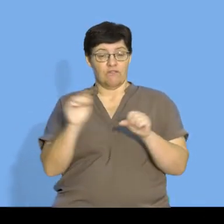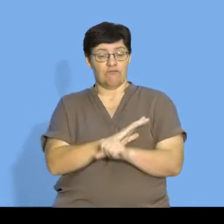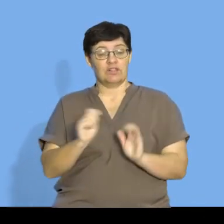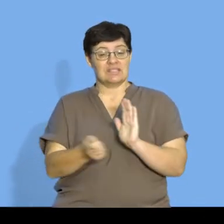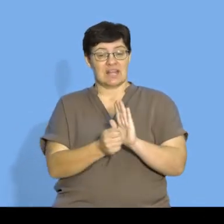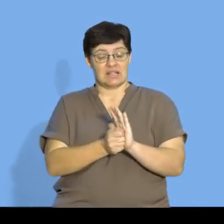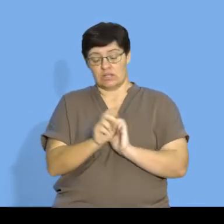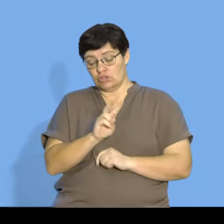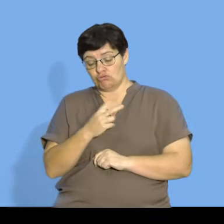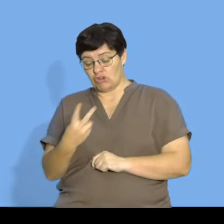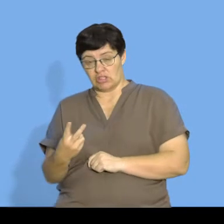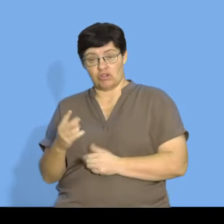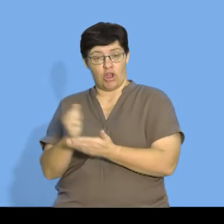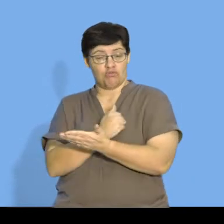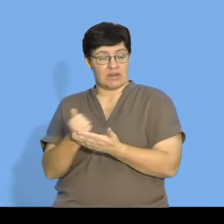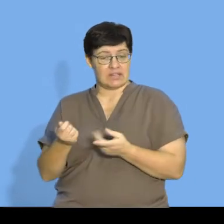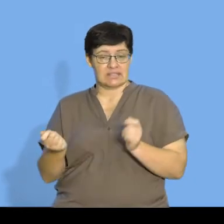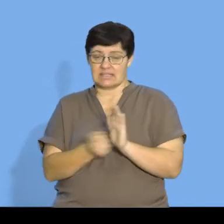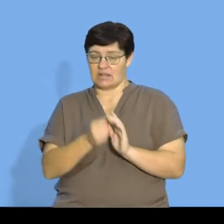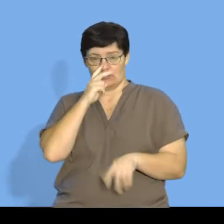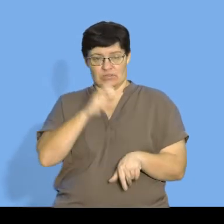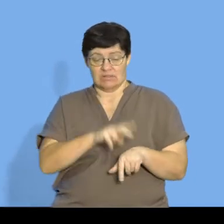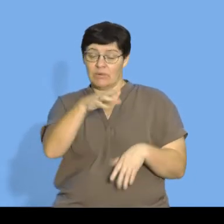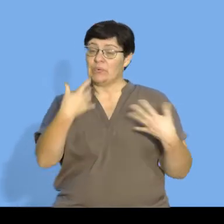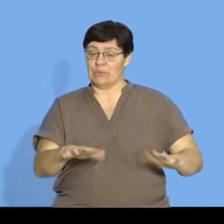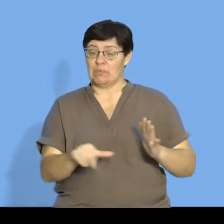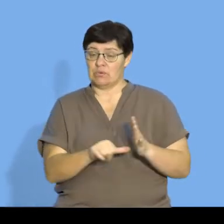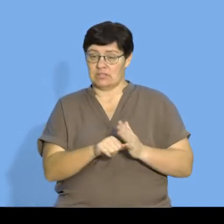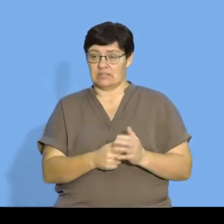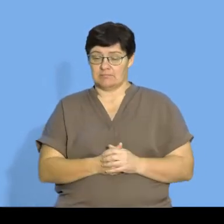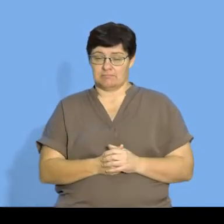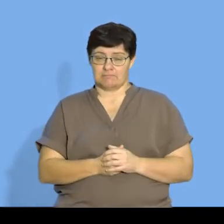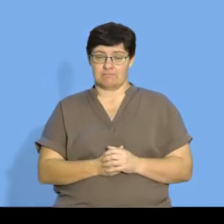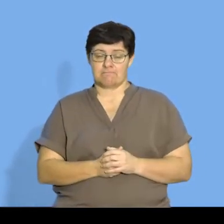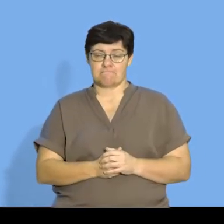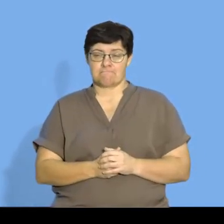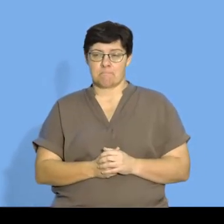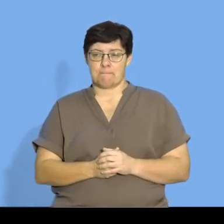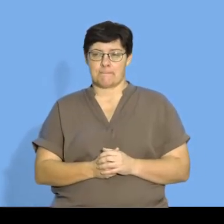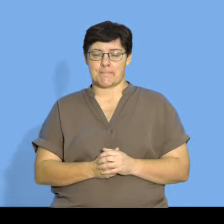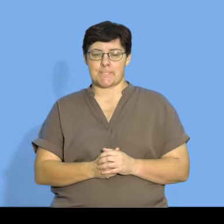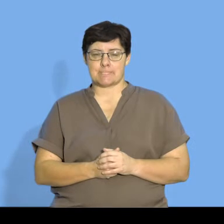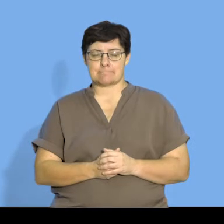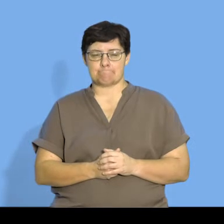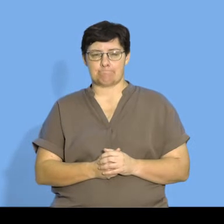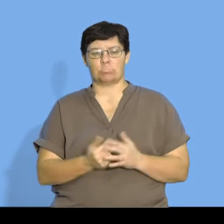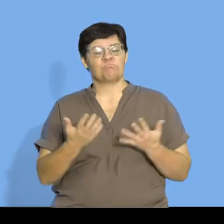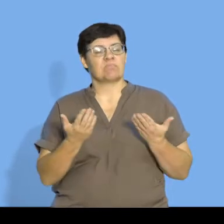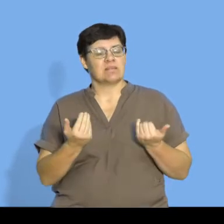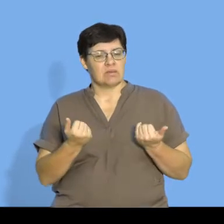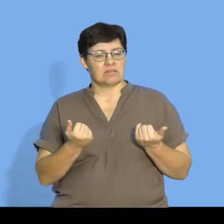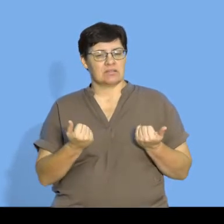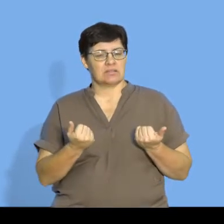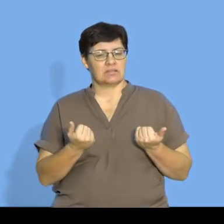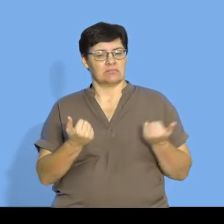sales into credit sales. That's very, very important. Okay. We are expected to calculate